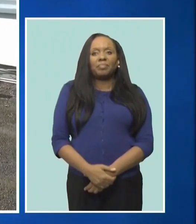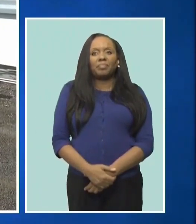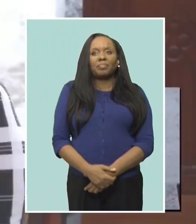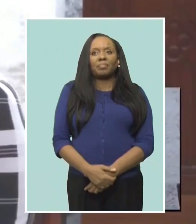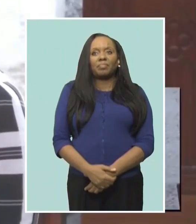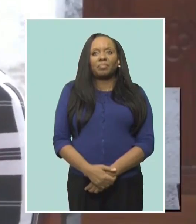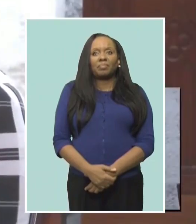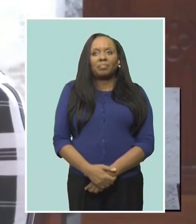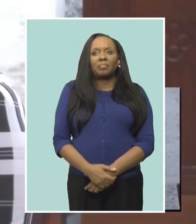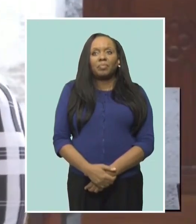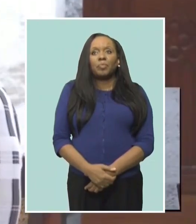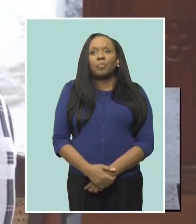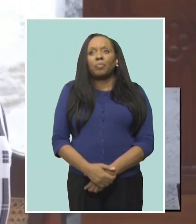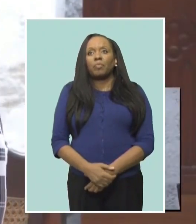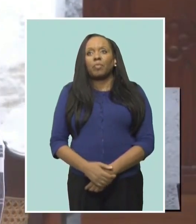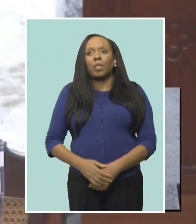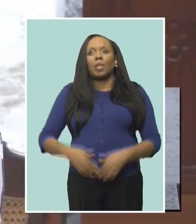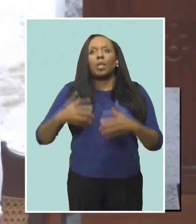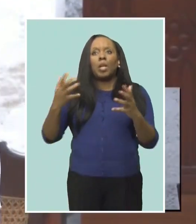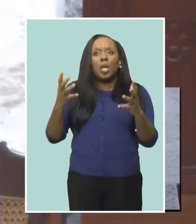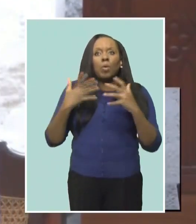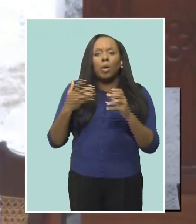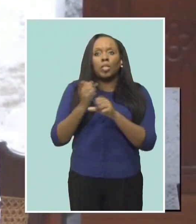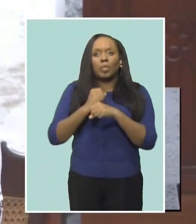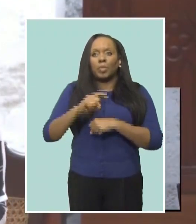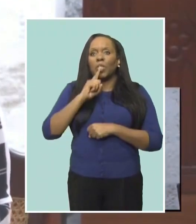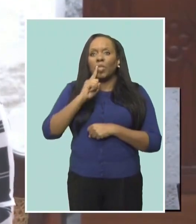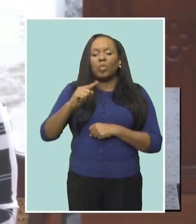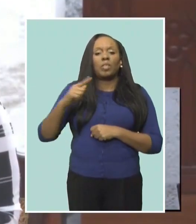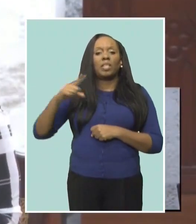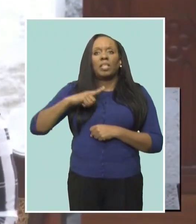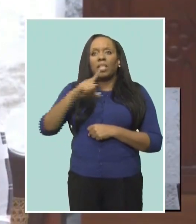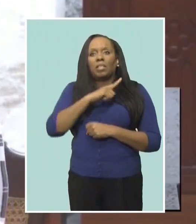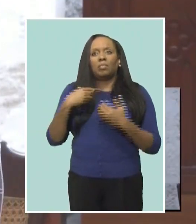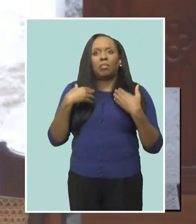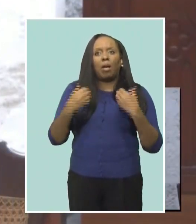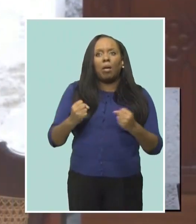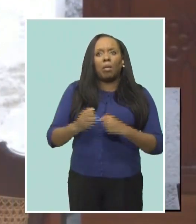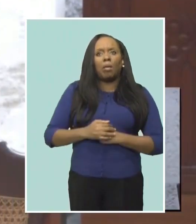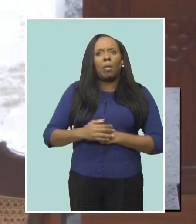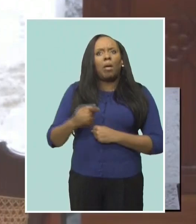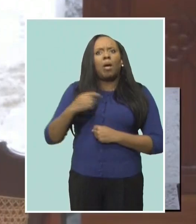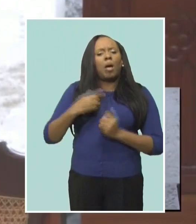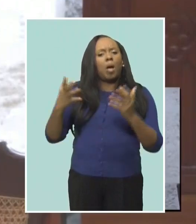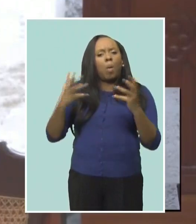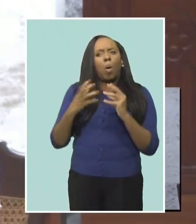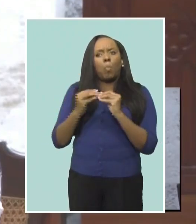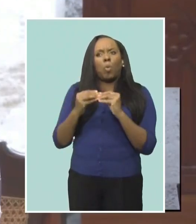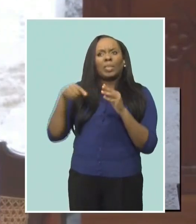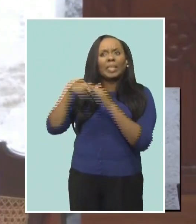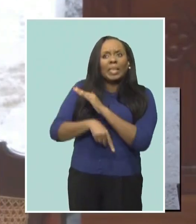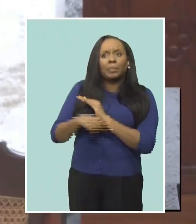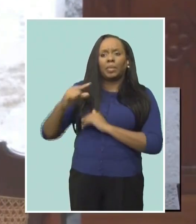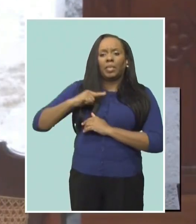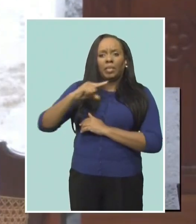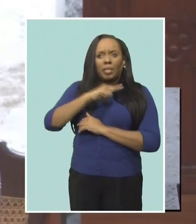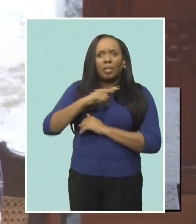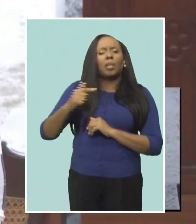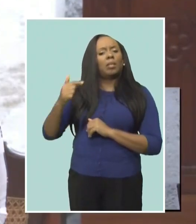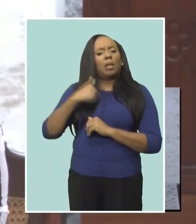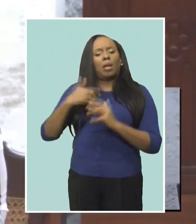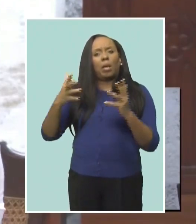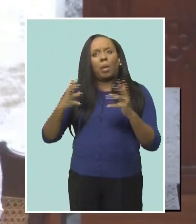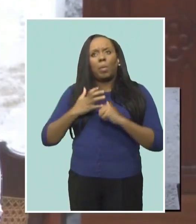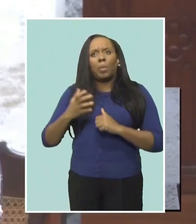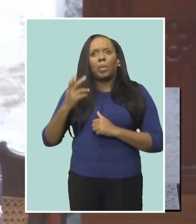about enforcing the legislation, and in fact, I would like to see us go even further. I would like to see us introducing